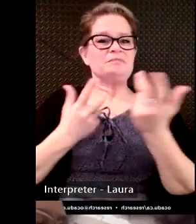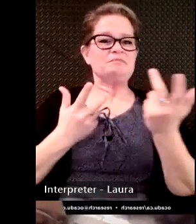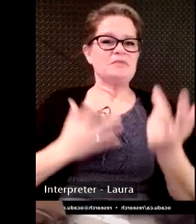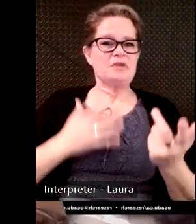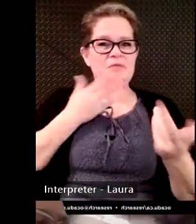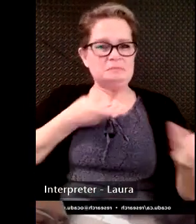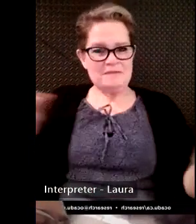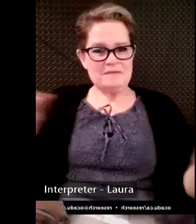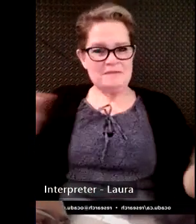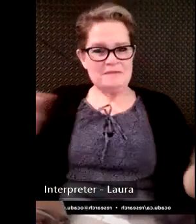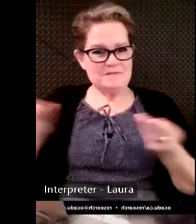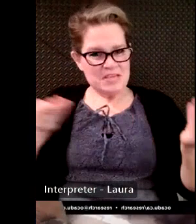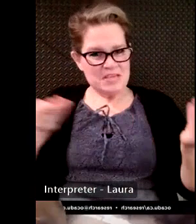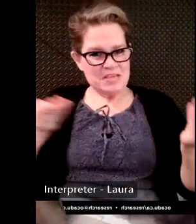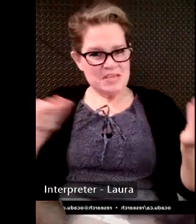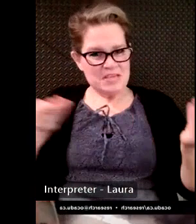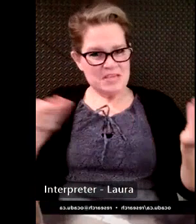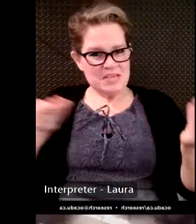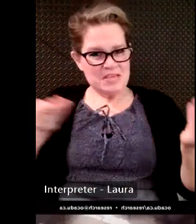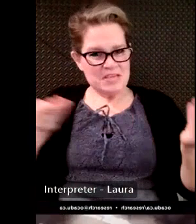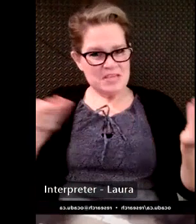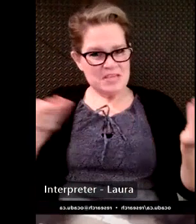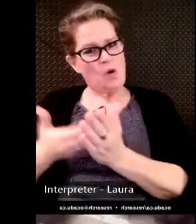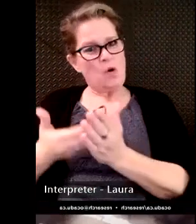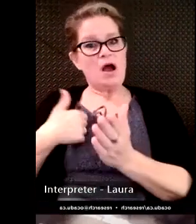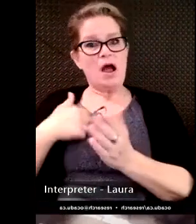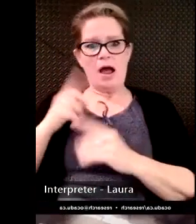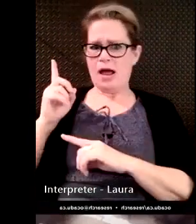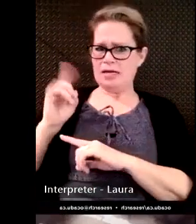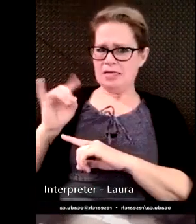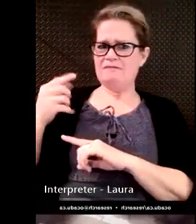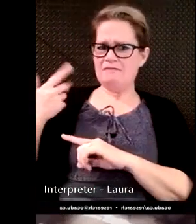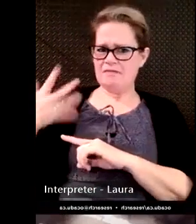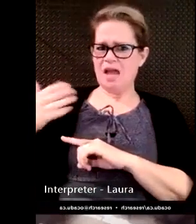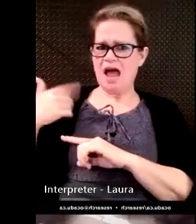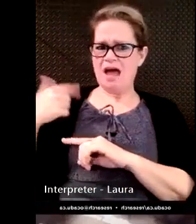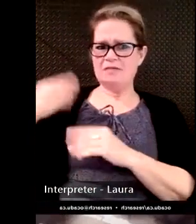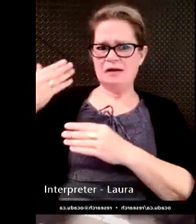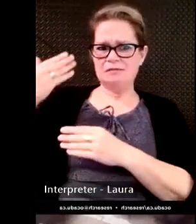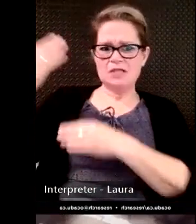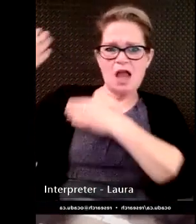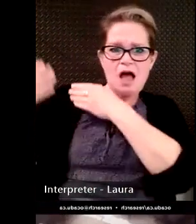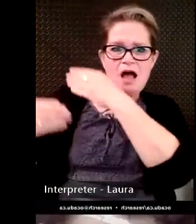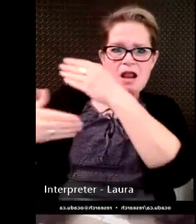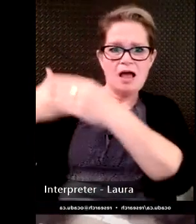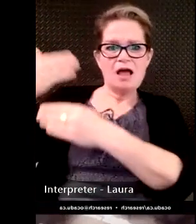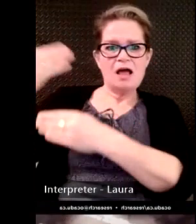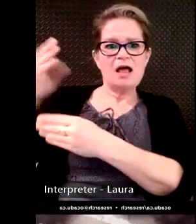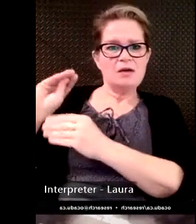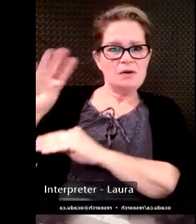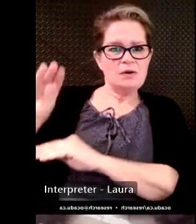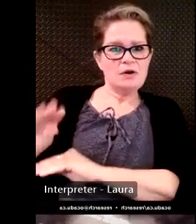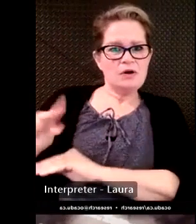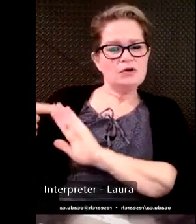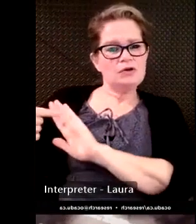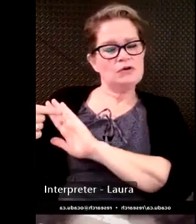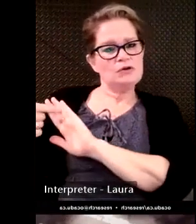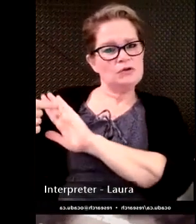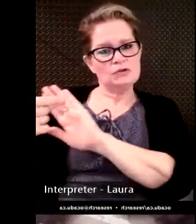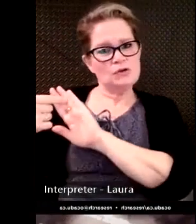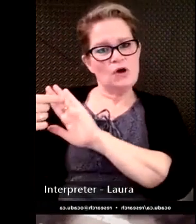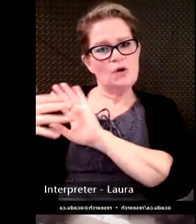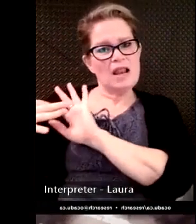nice set of 4 slides I was going to show you to rethink land acknowledgements, but I think what I'm going to do is just send it to